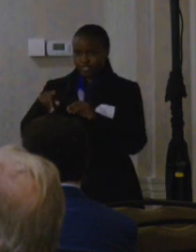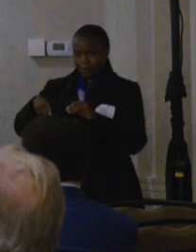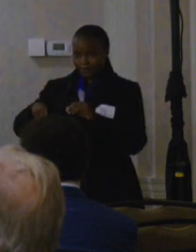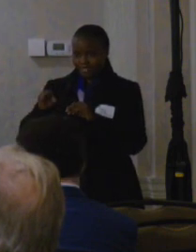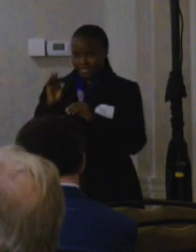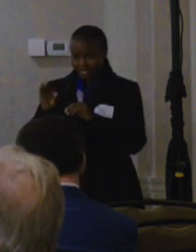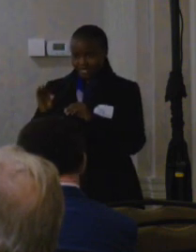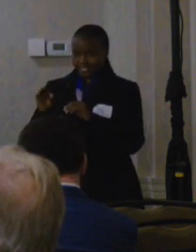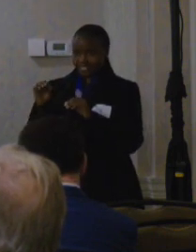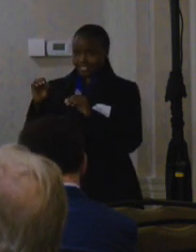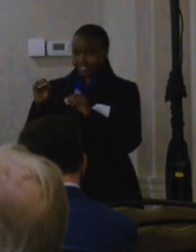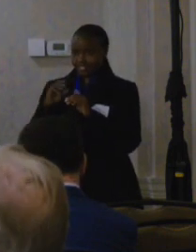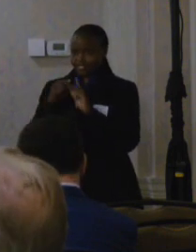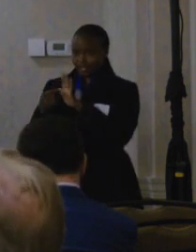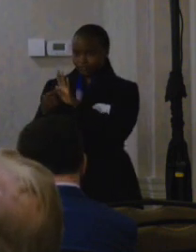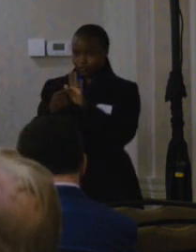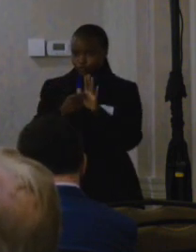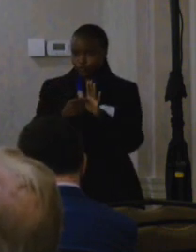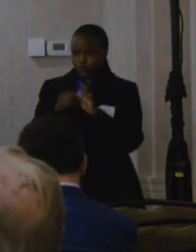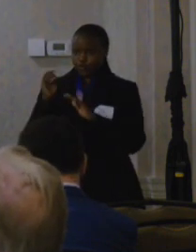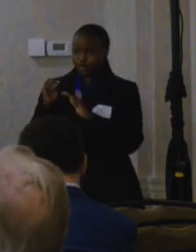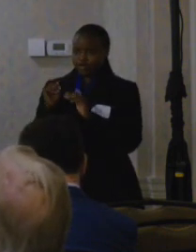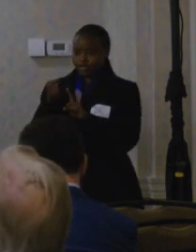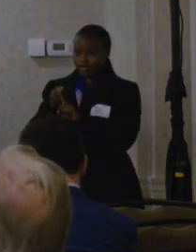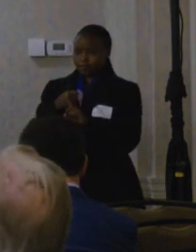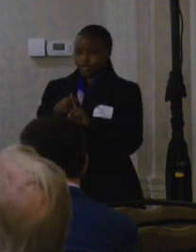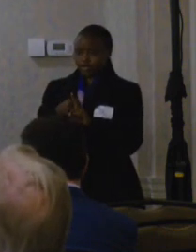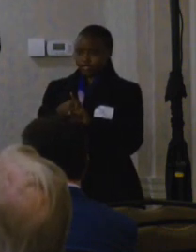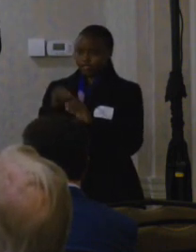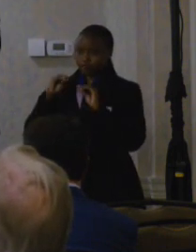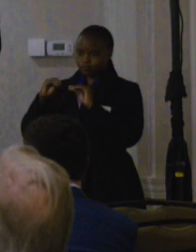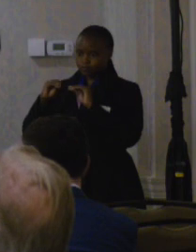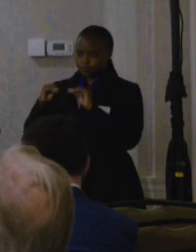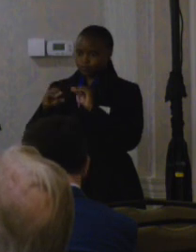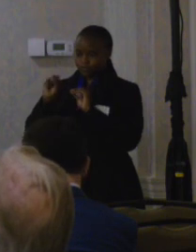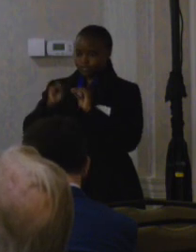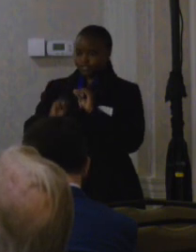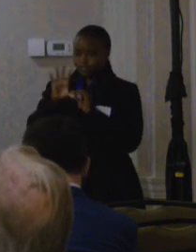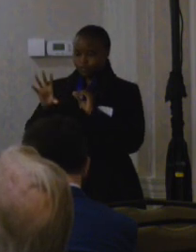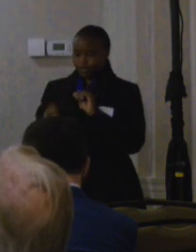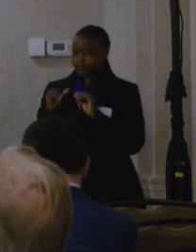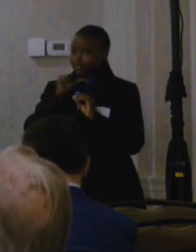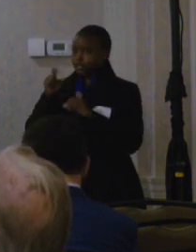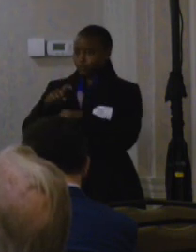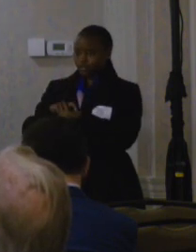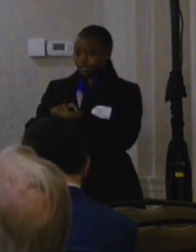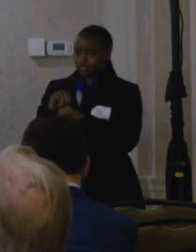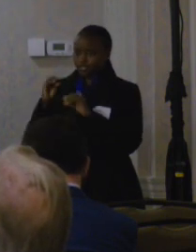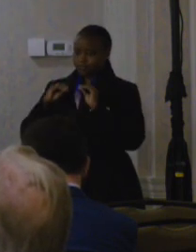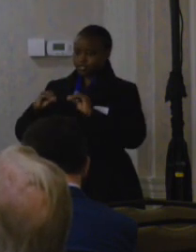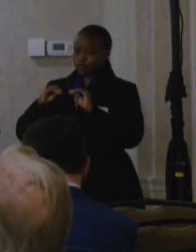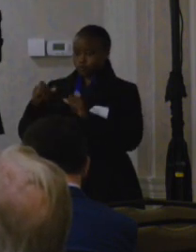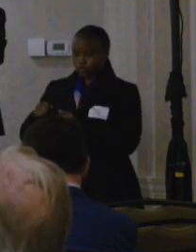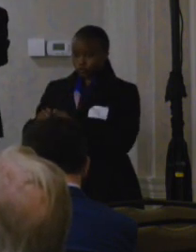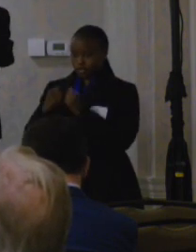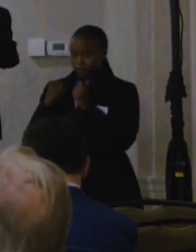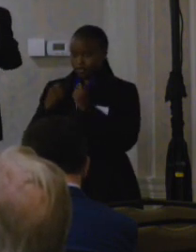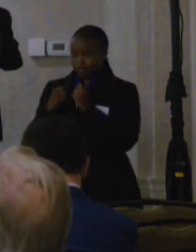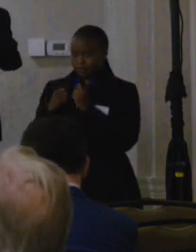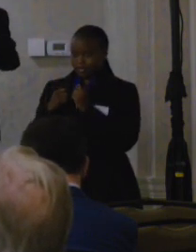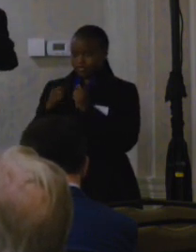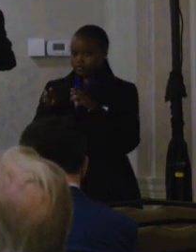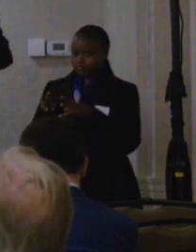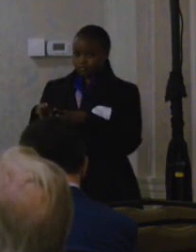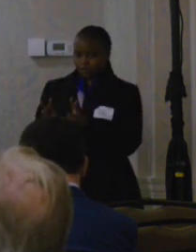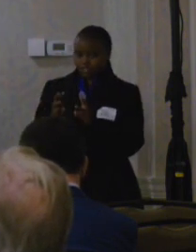shown impacts. So coaching in South Africa was very effective, not just at the time the coaching was happening, but with measures a full